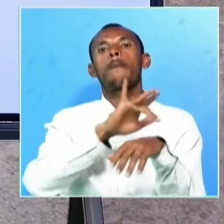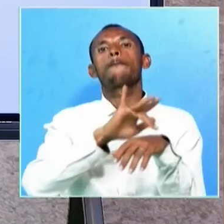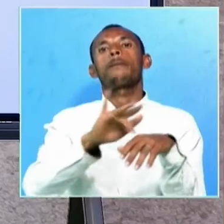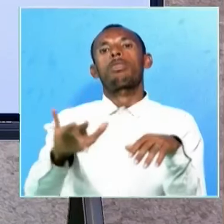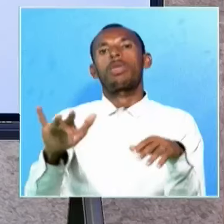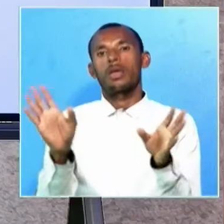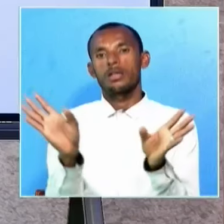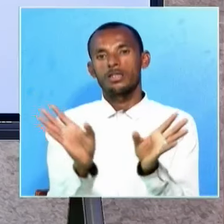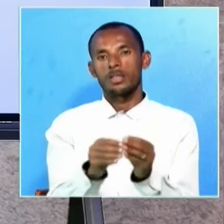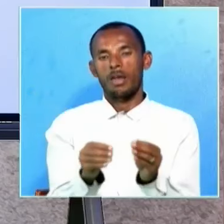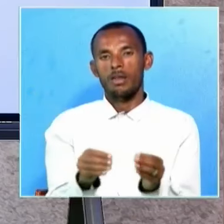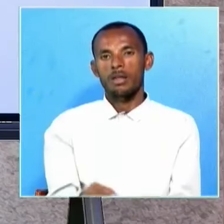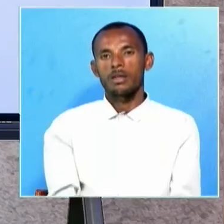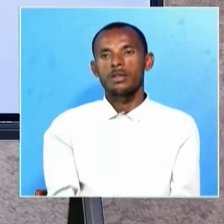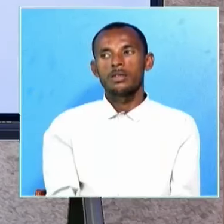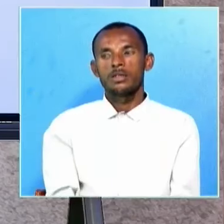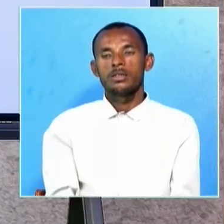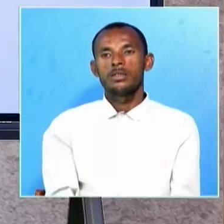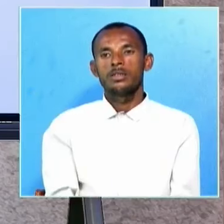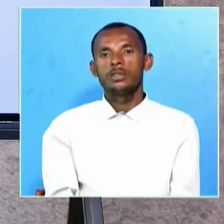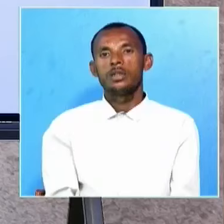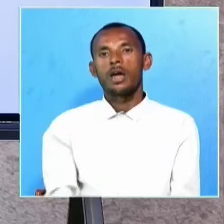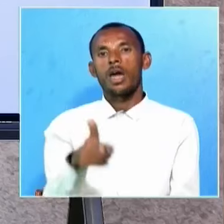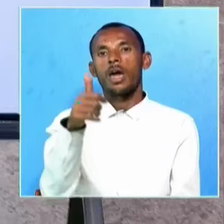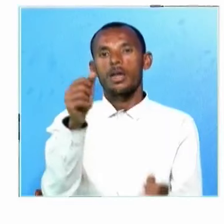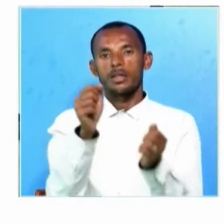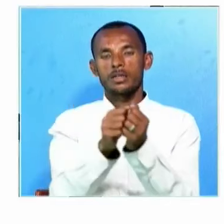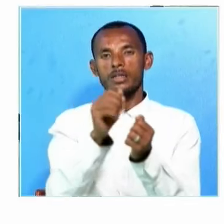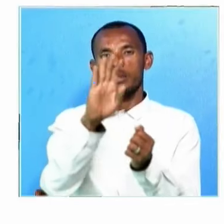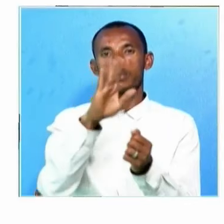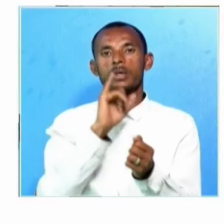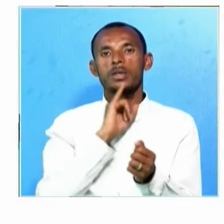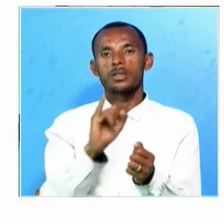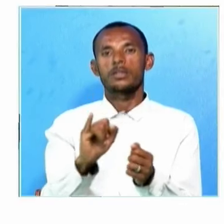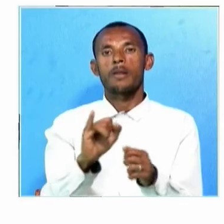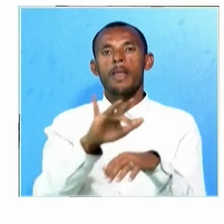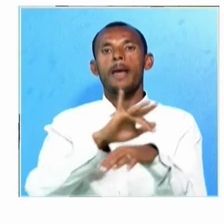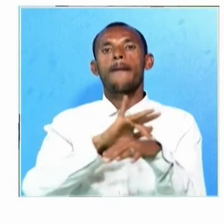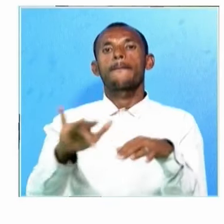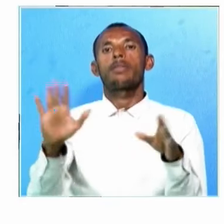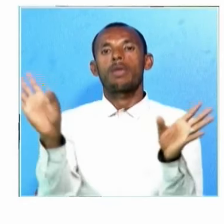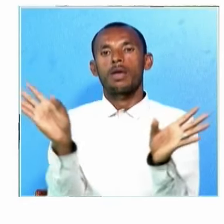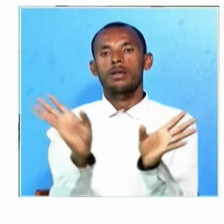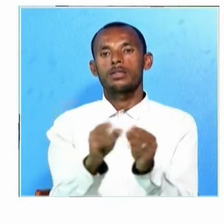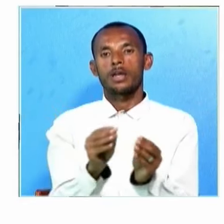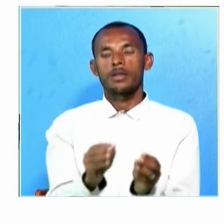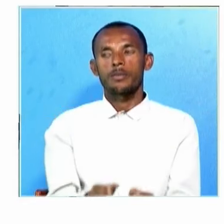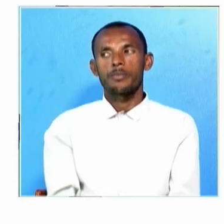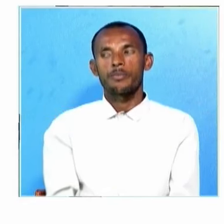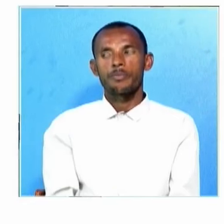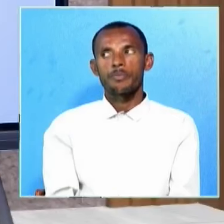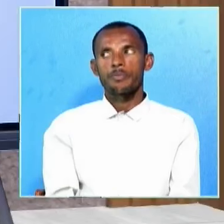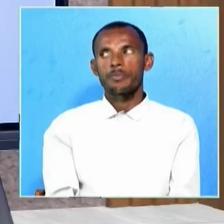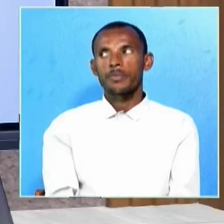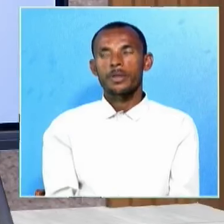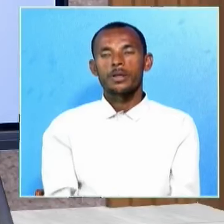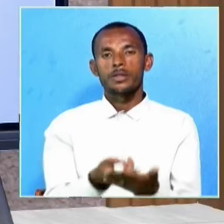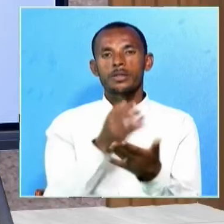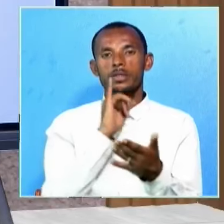which is common for both. So A intersection B is this empty set. This will be the